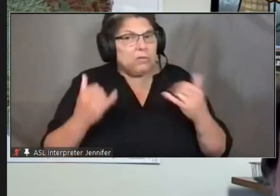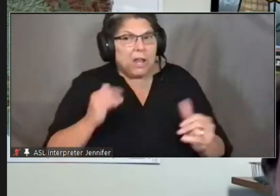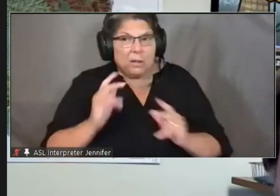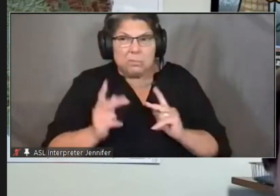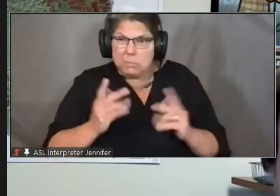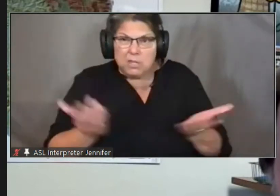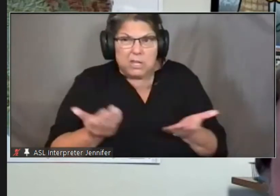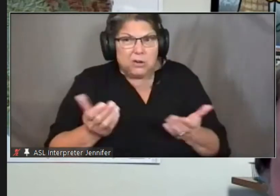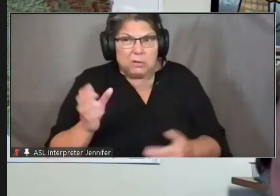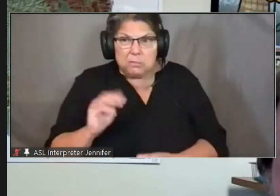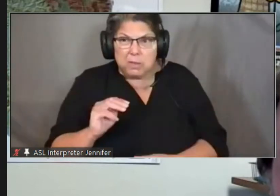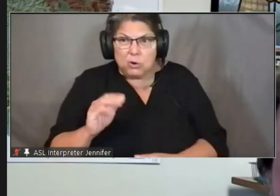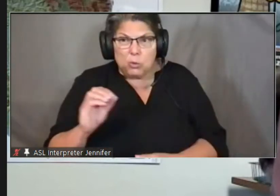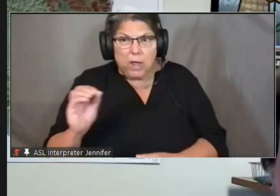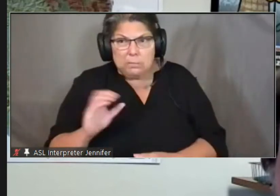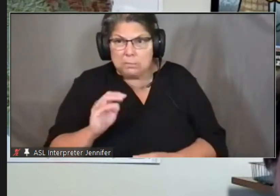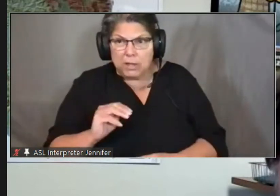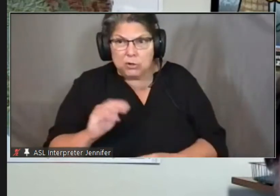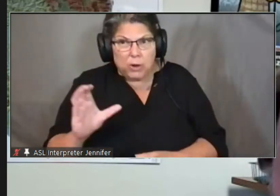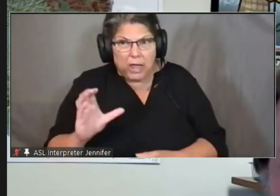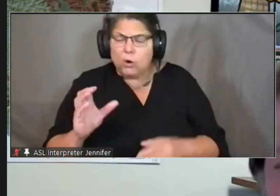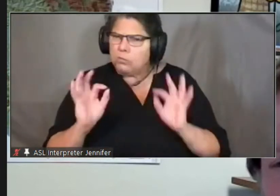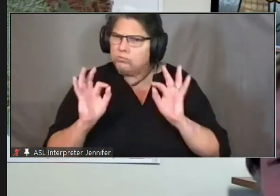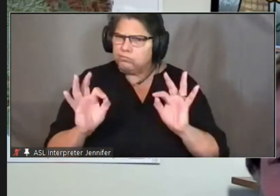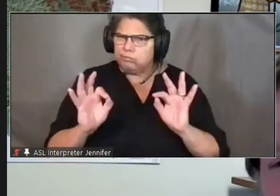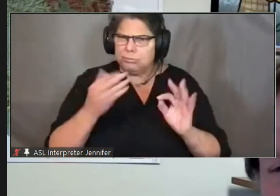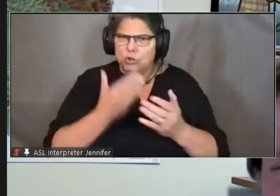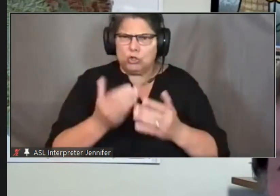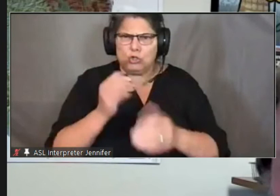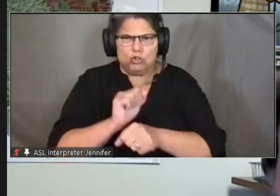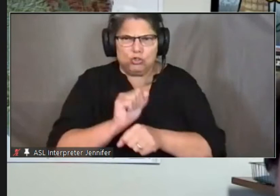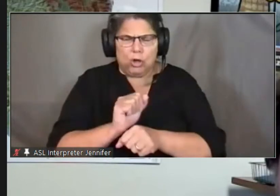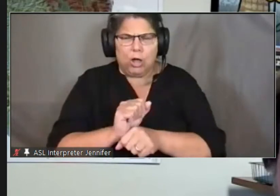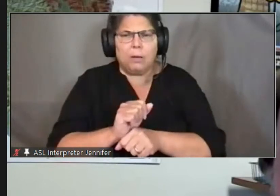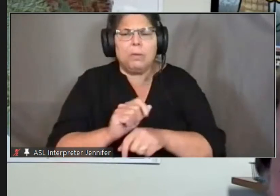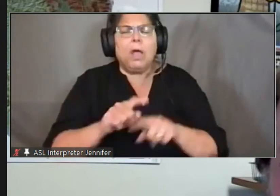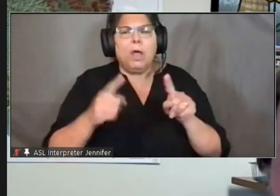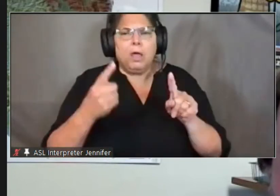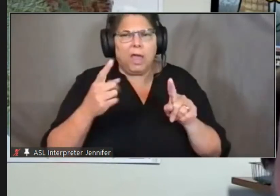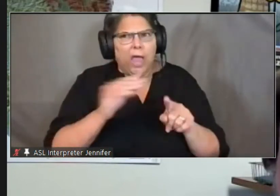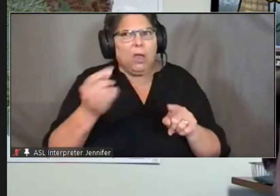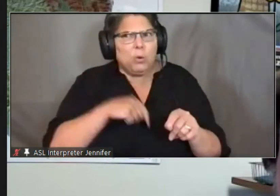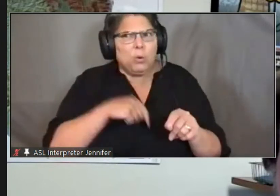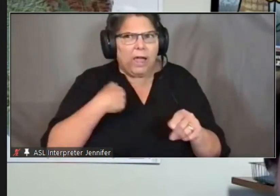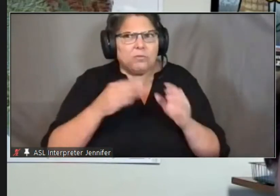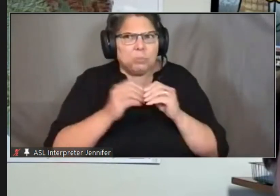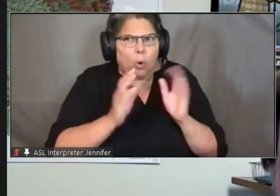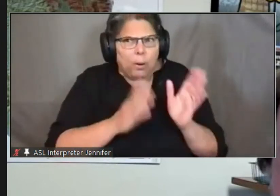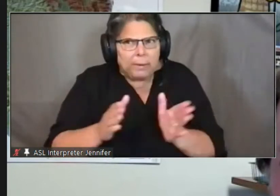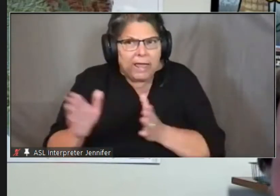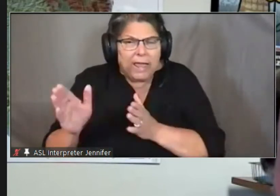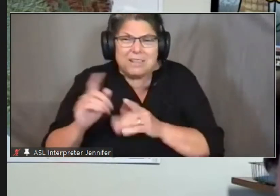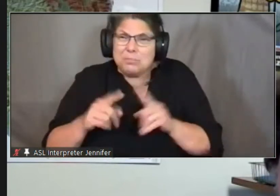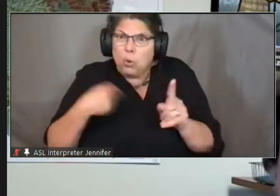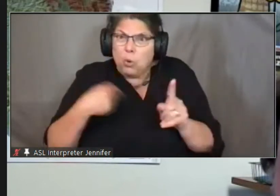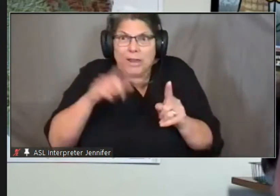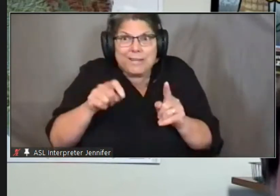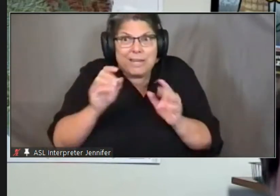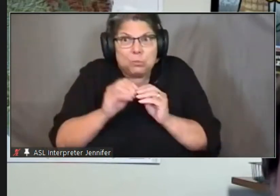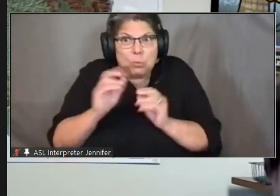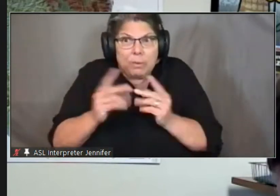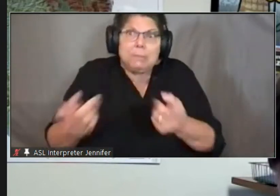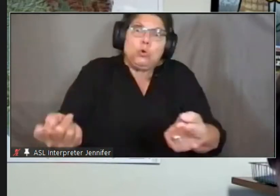fantastic job, and we have more in store and more planned to go forward. We just need people to come in and get